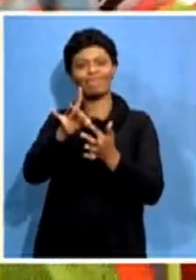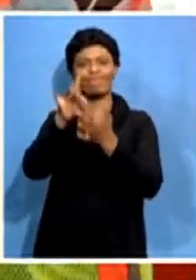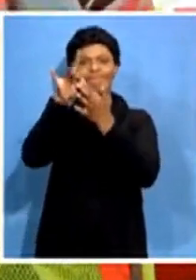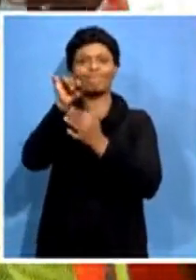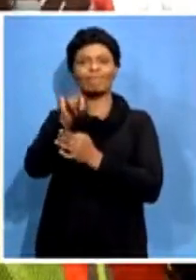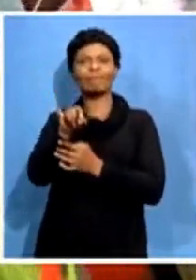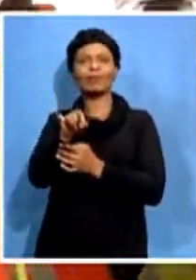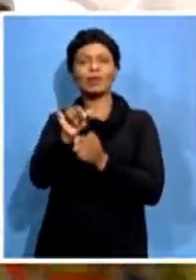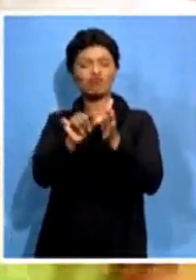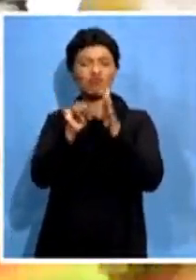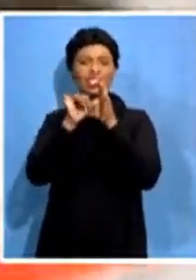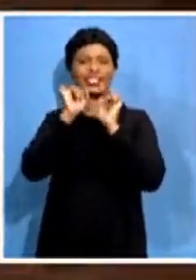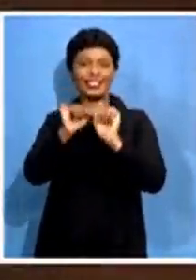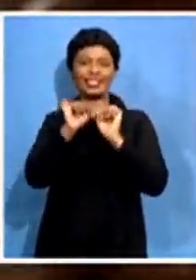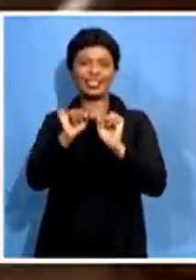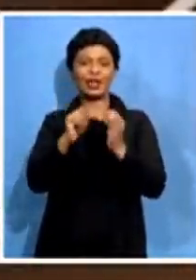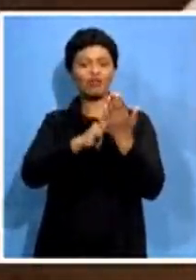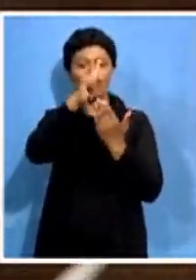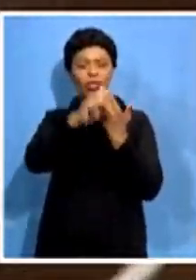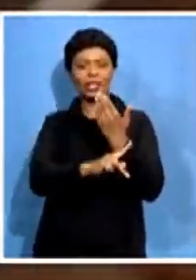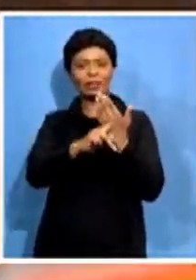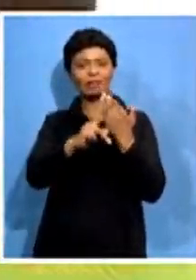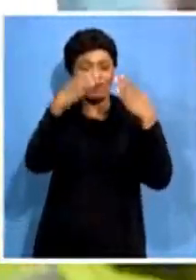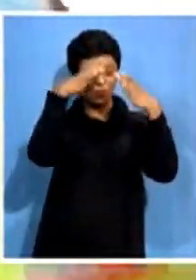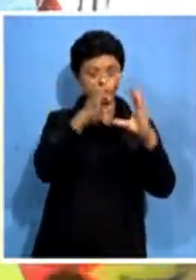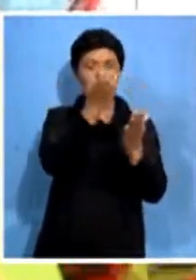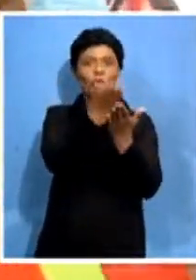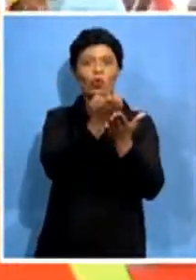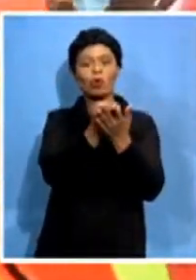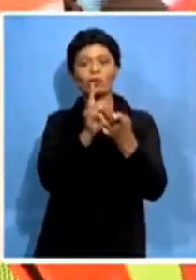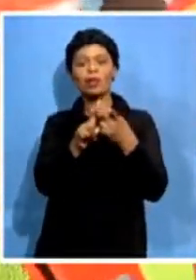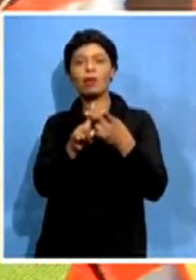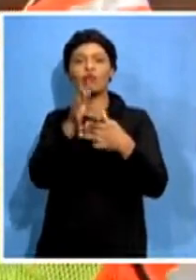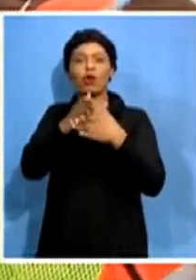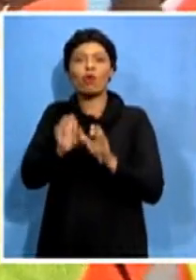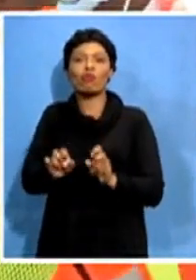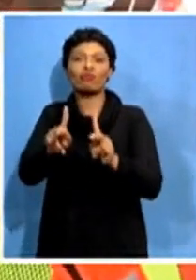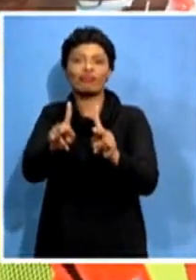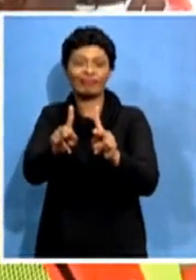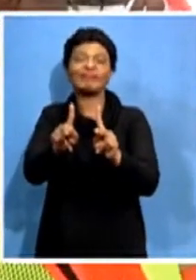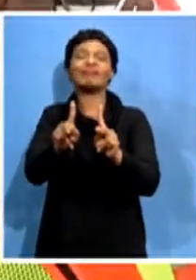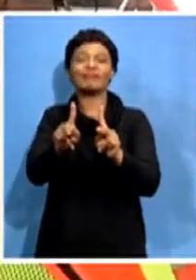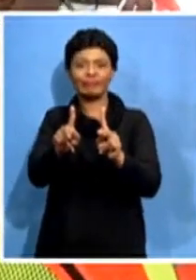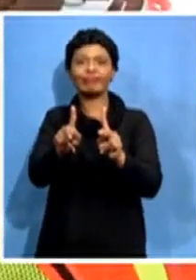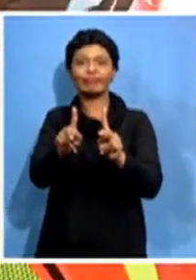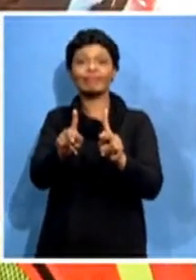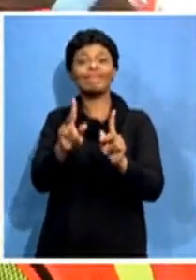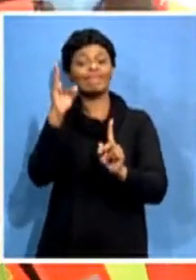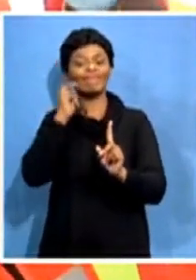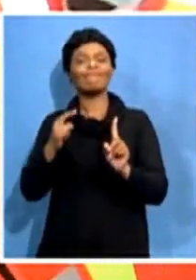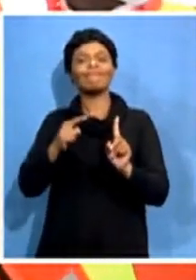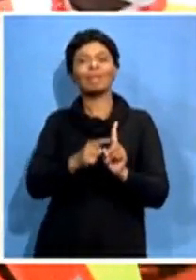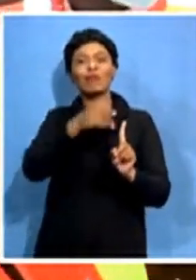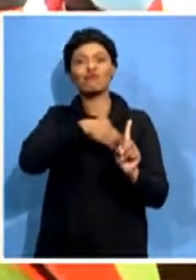economy and, of course, in terms of job creation. We heard the president speaking to NETLEC